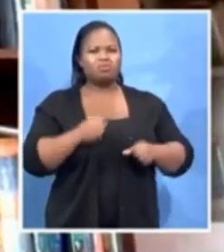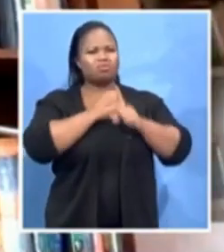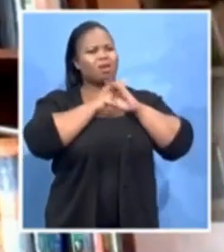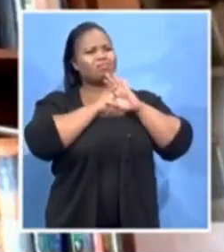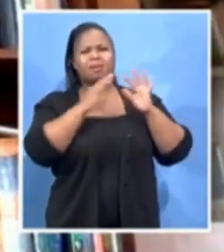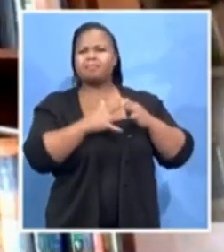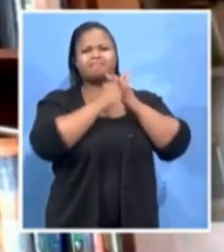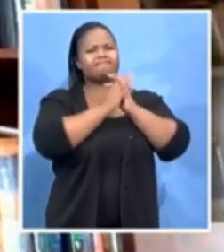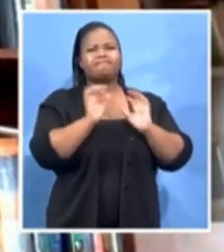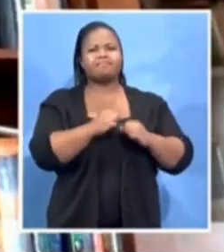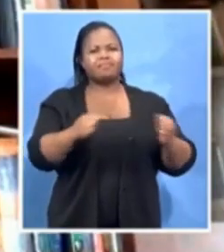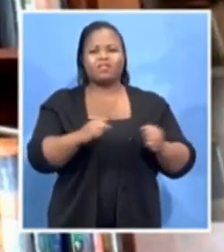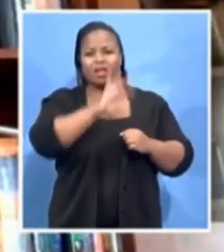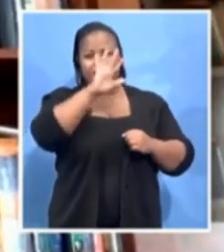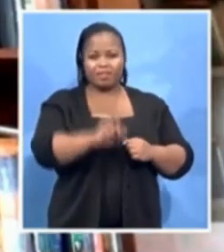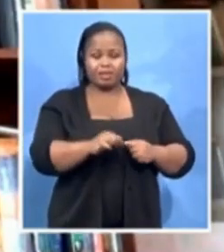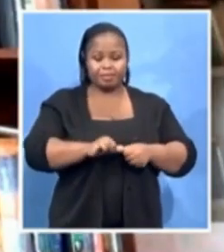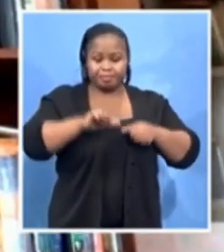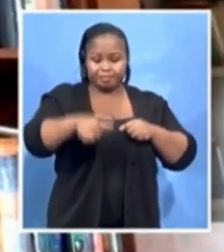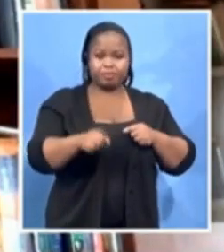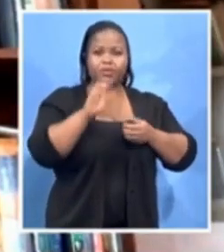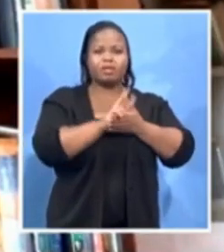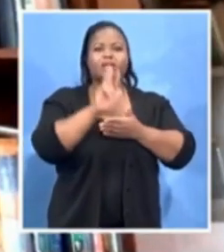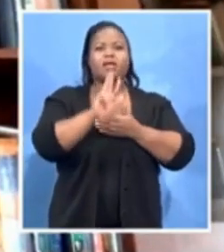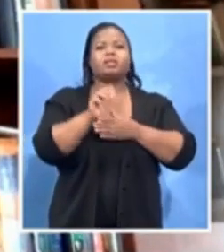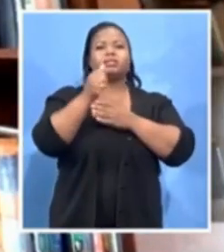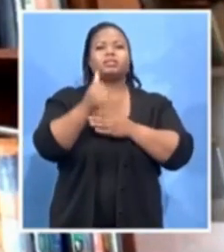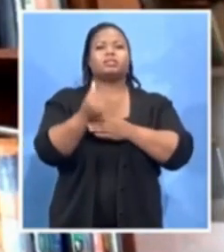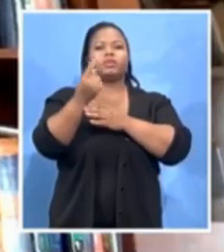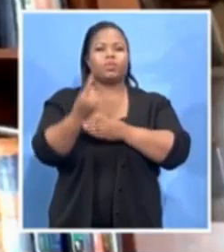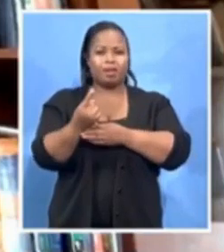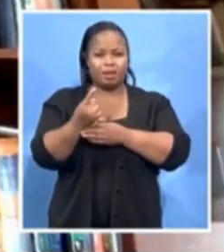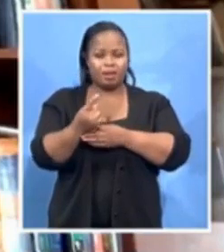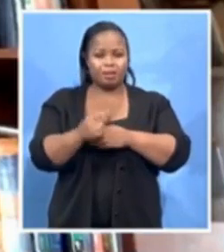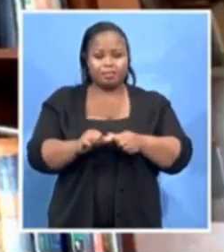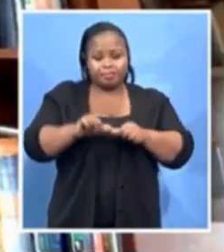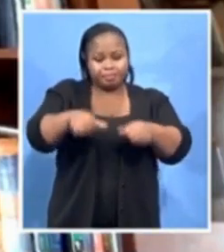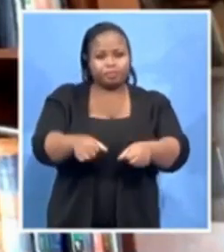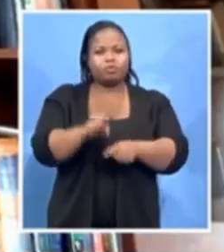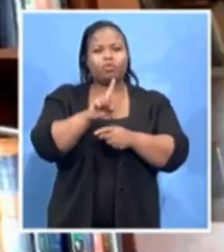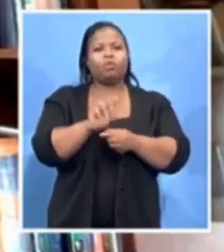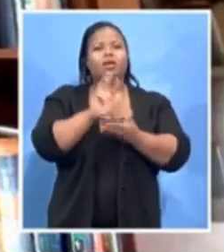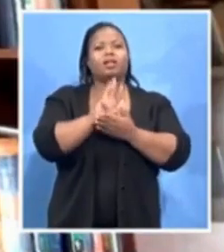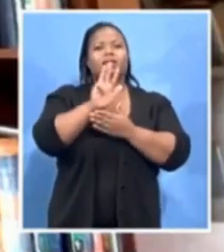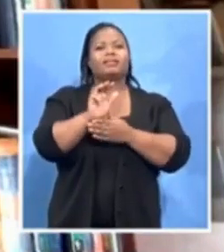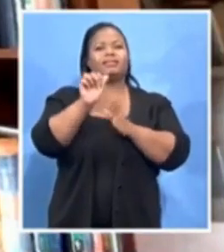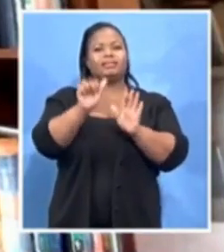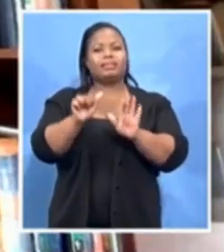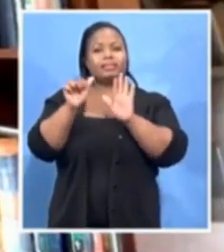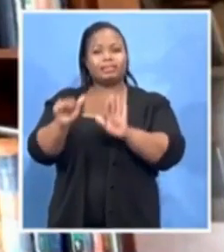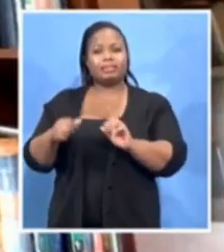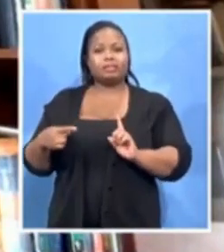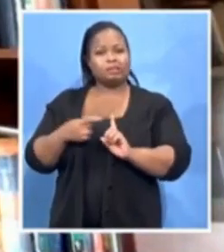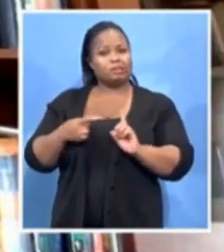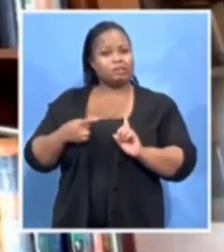1961, in 1966, Kwame Nkrumah himself is overthrown. And